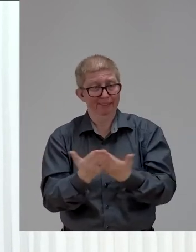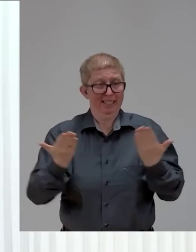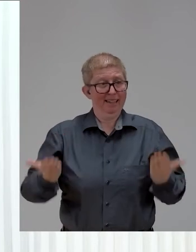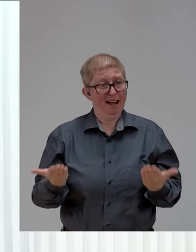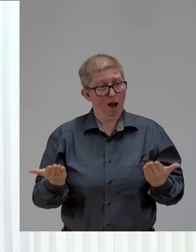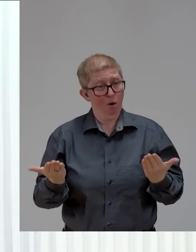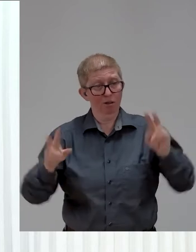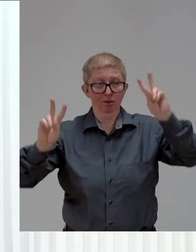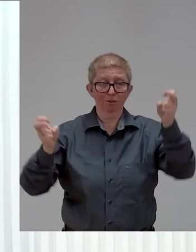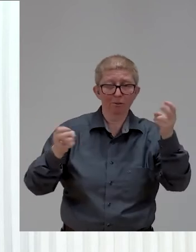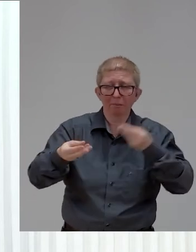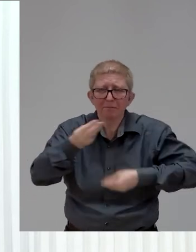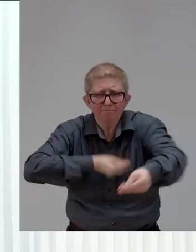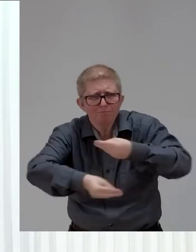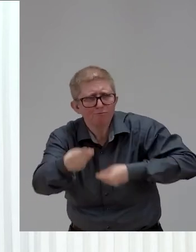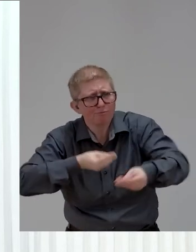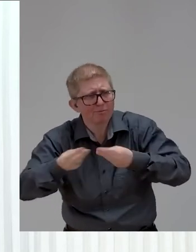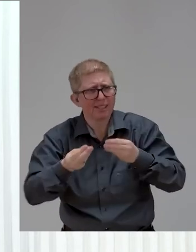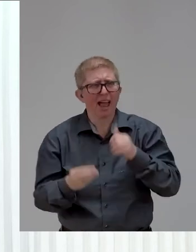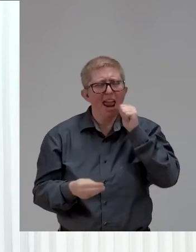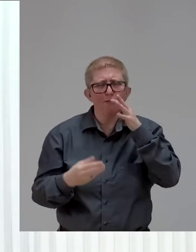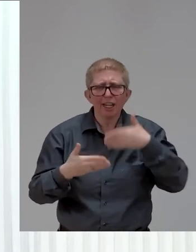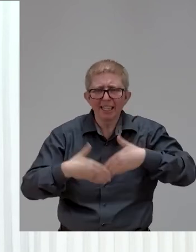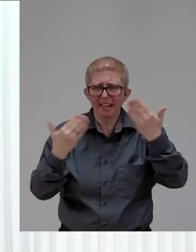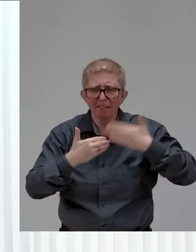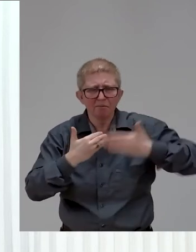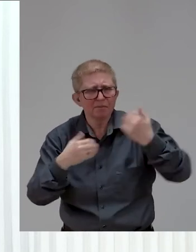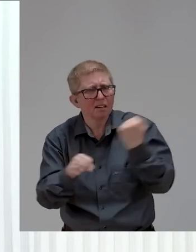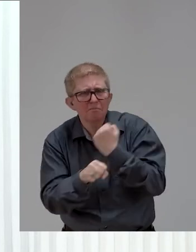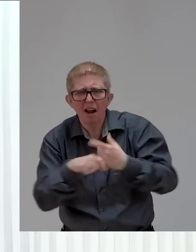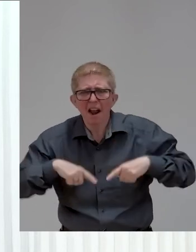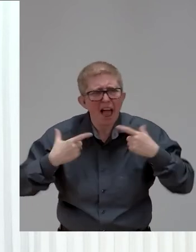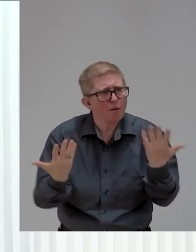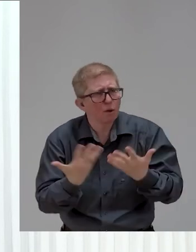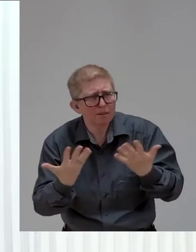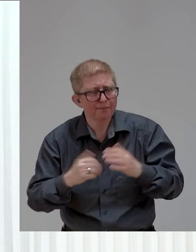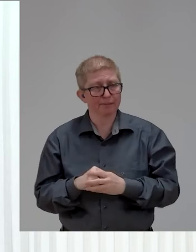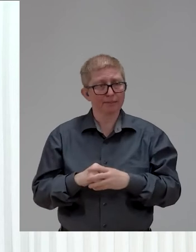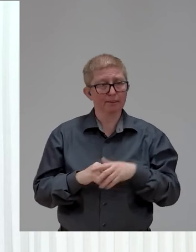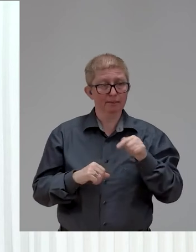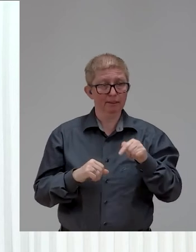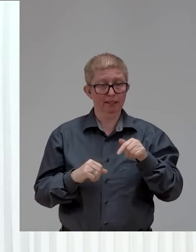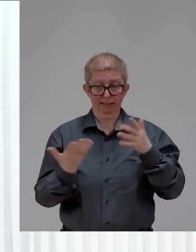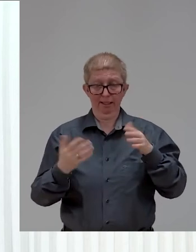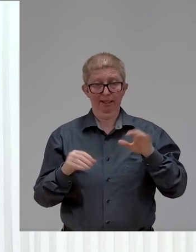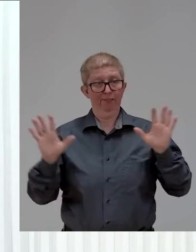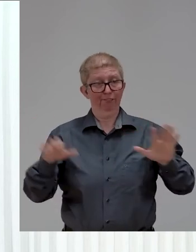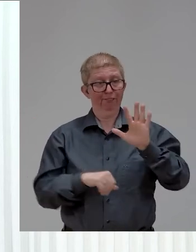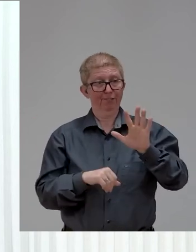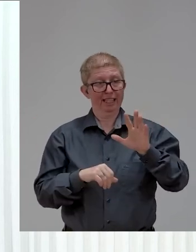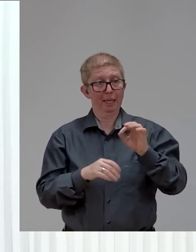practices for improving the daily lives of 15% of the world's population and enabling them to enjoy their rights